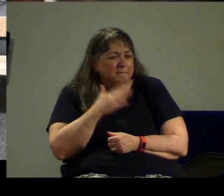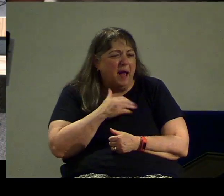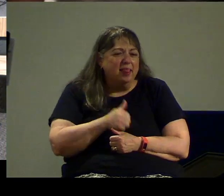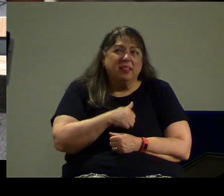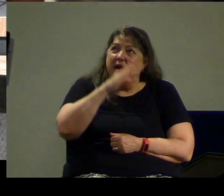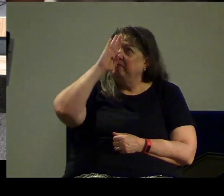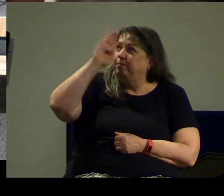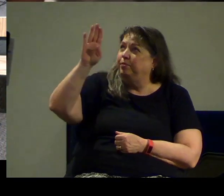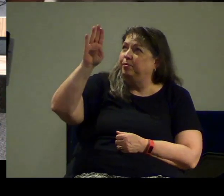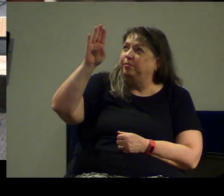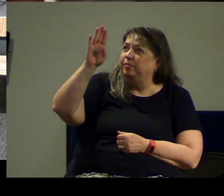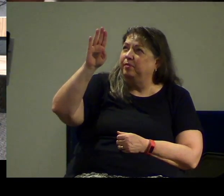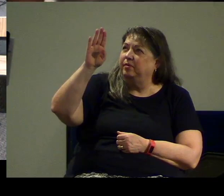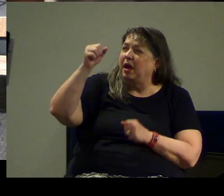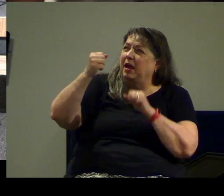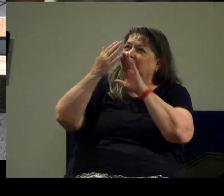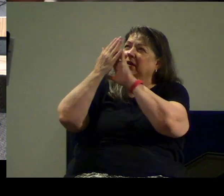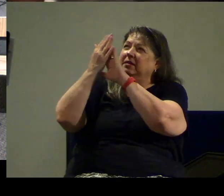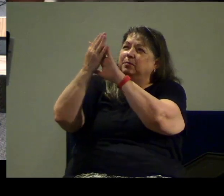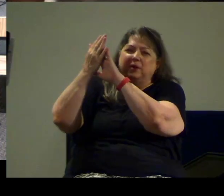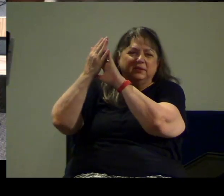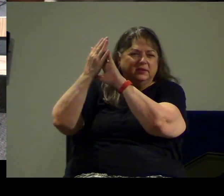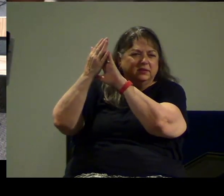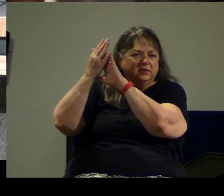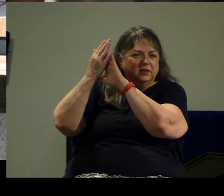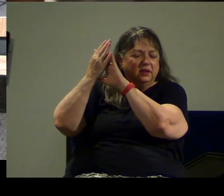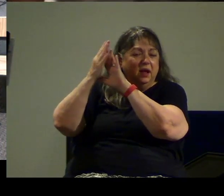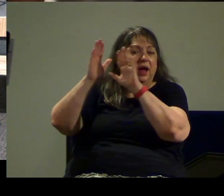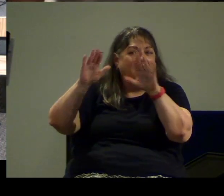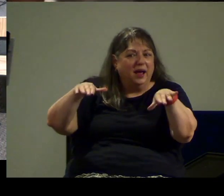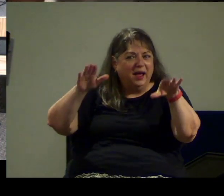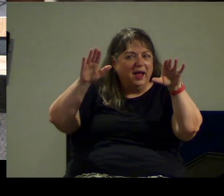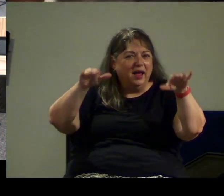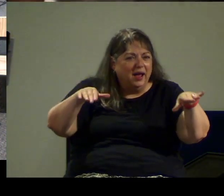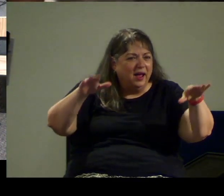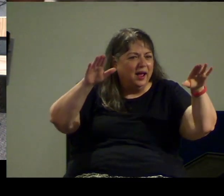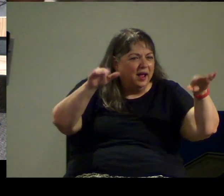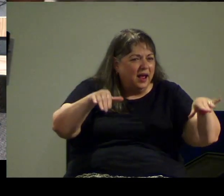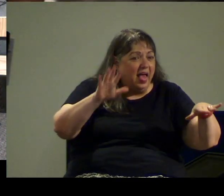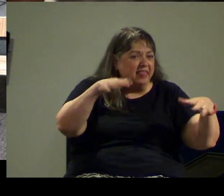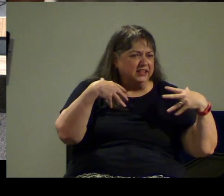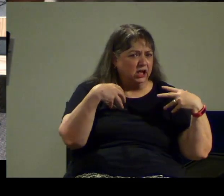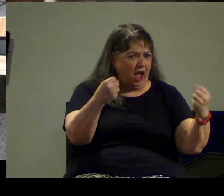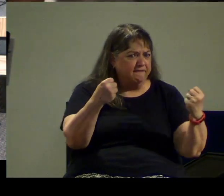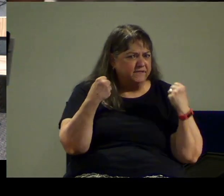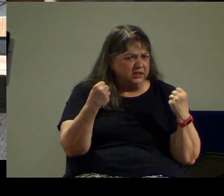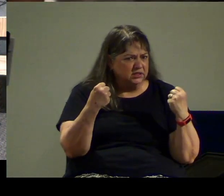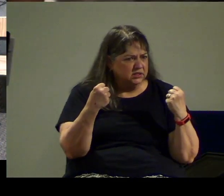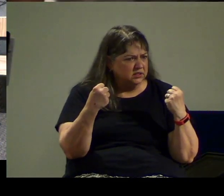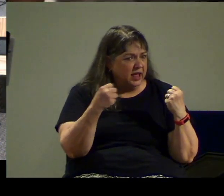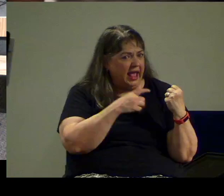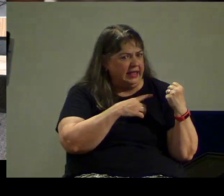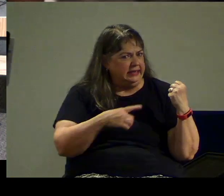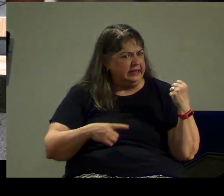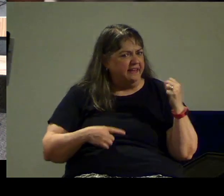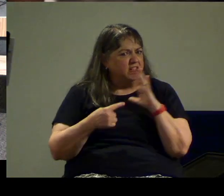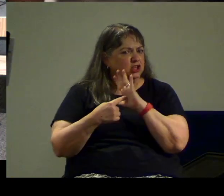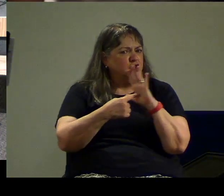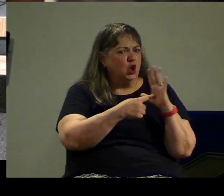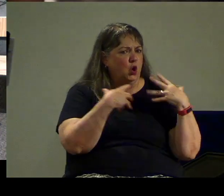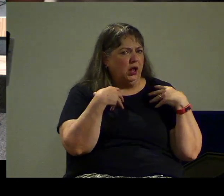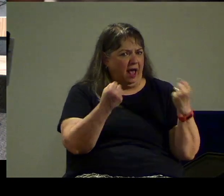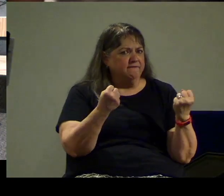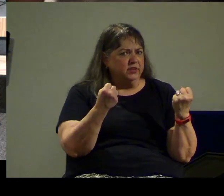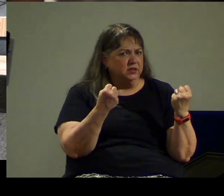for God in his presence. And it's confidence. David expressed confidence in the